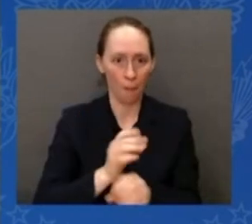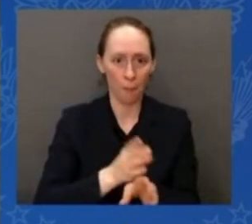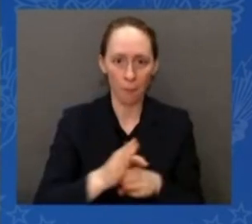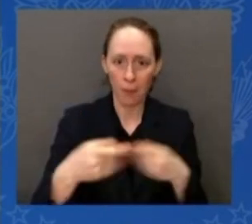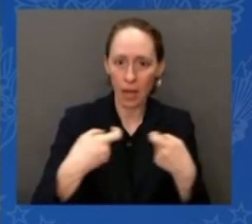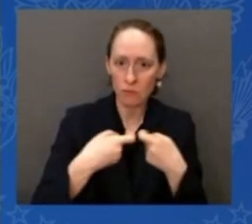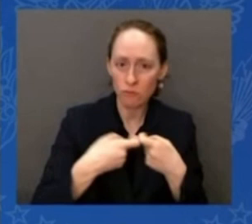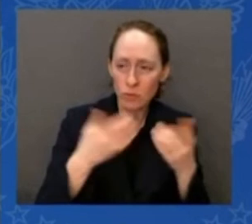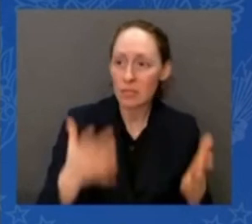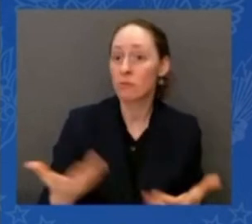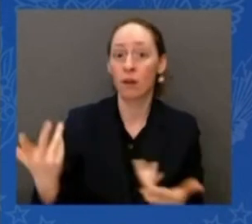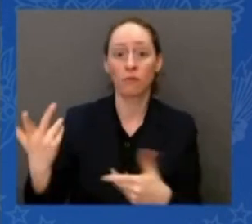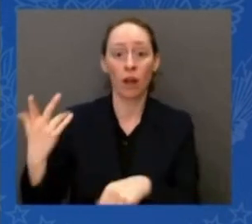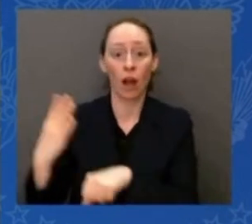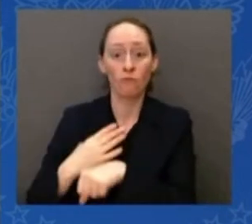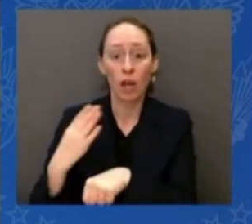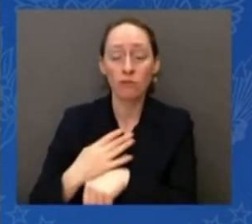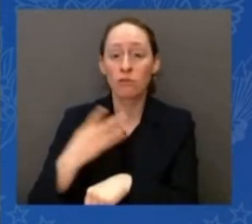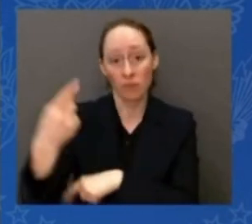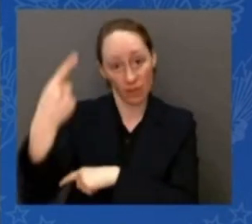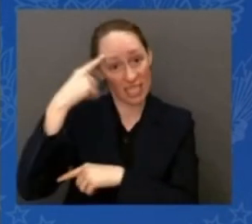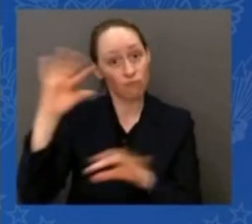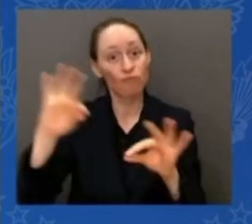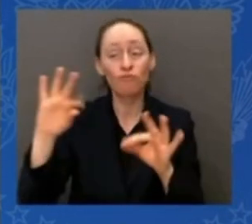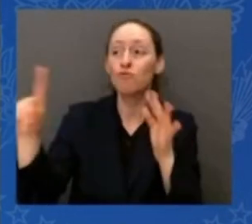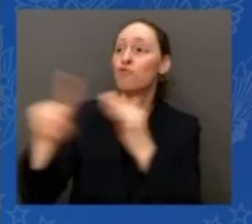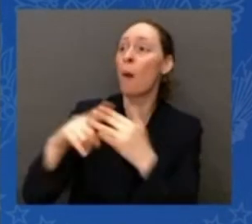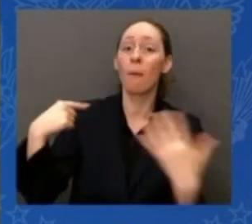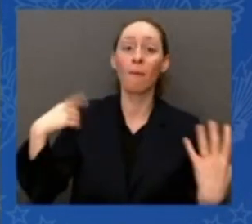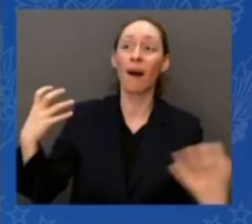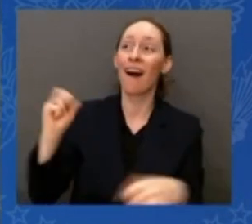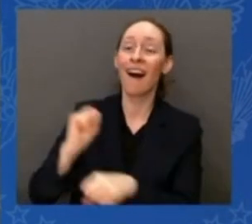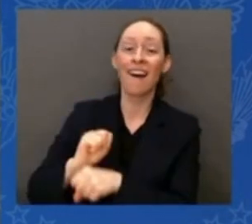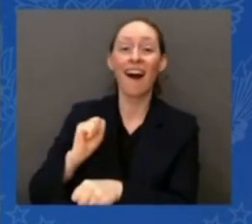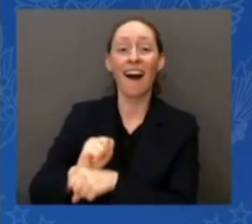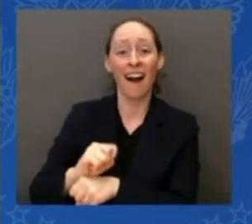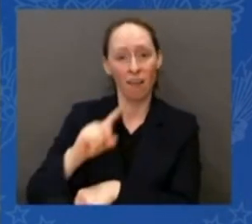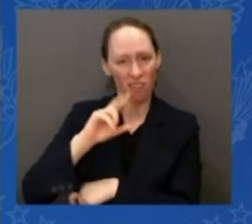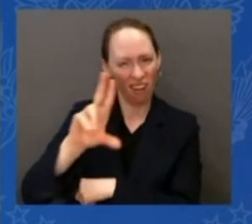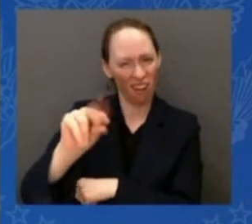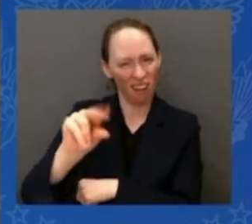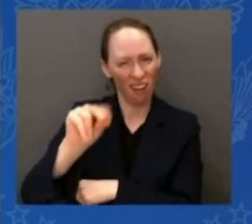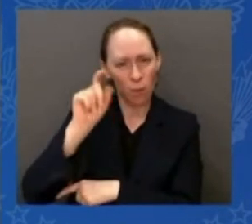spend 4 to 5 years as an apprentice. It's like going back to college with a little added degree.